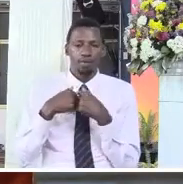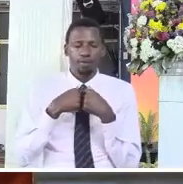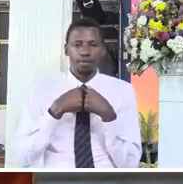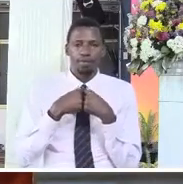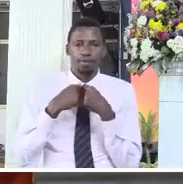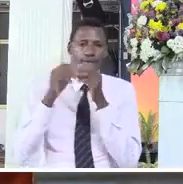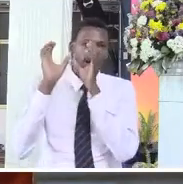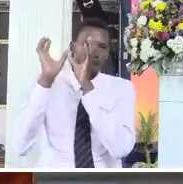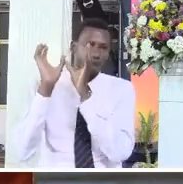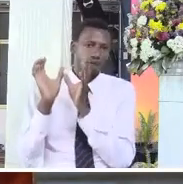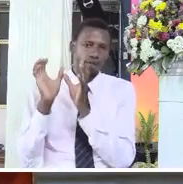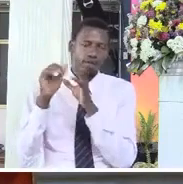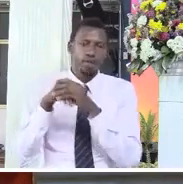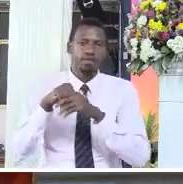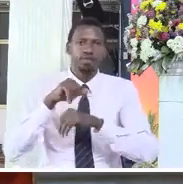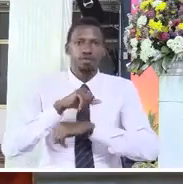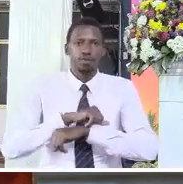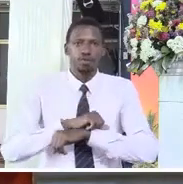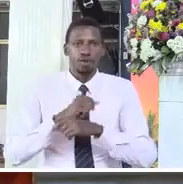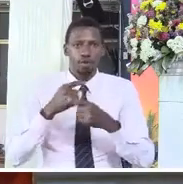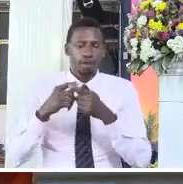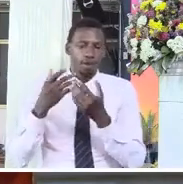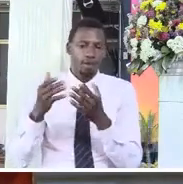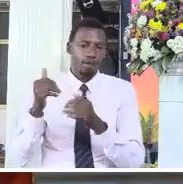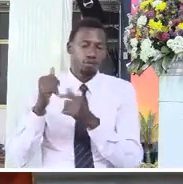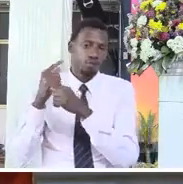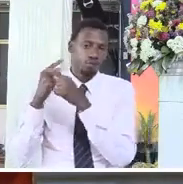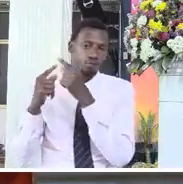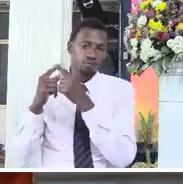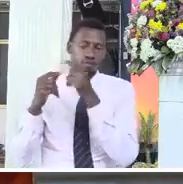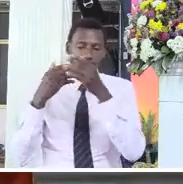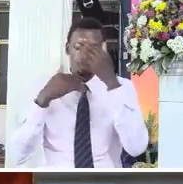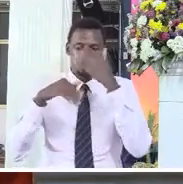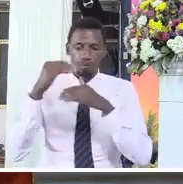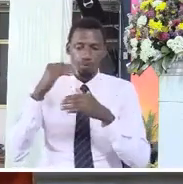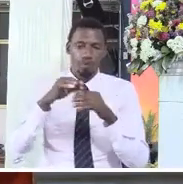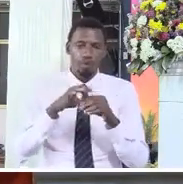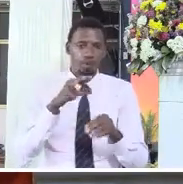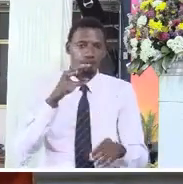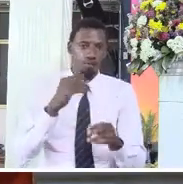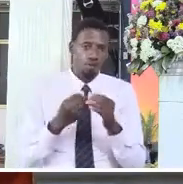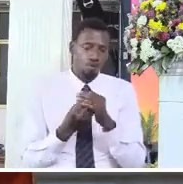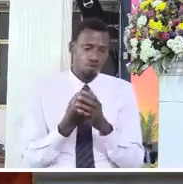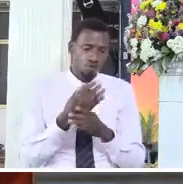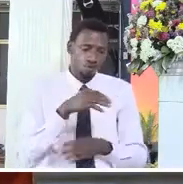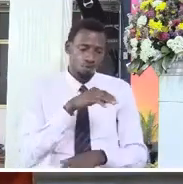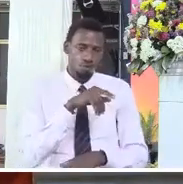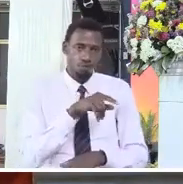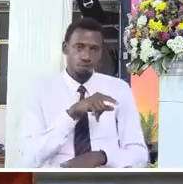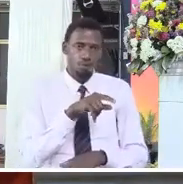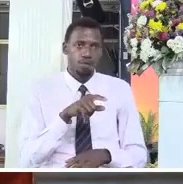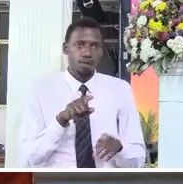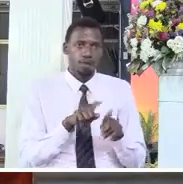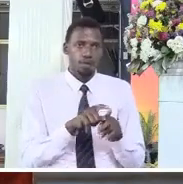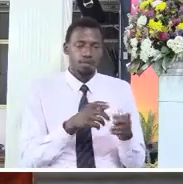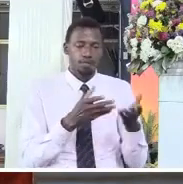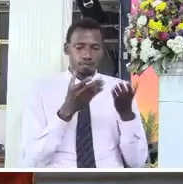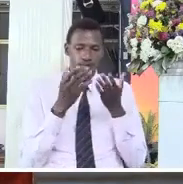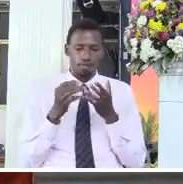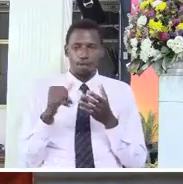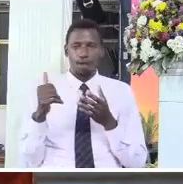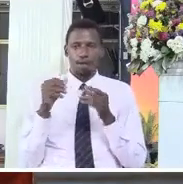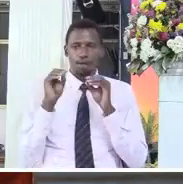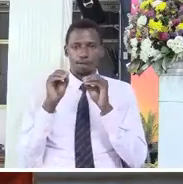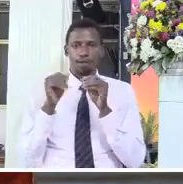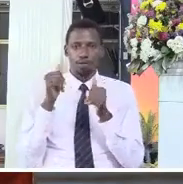know, but the things we experience in campus in terms of our spiritual growth and receiving other teachings that